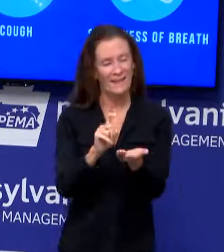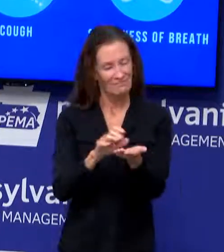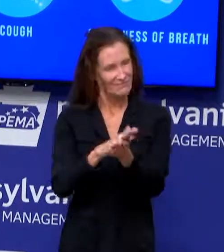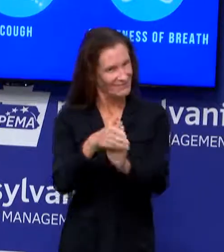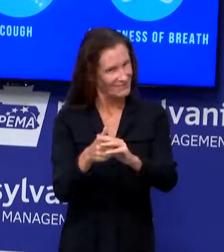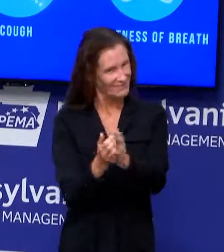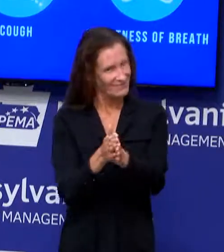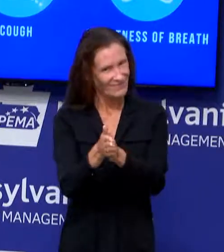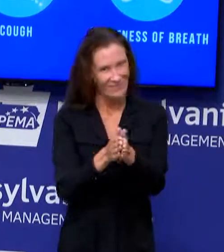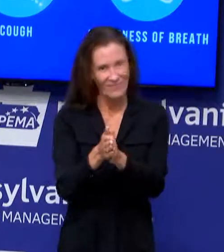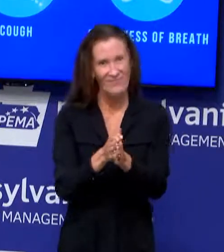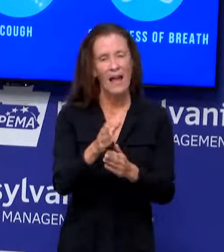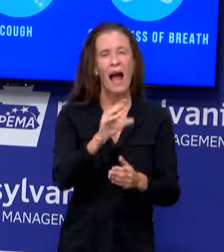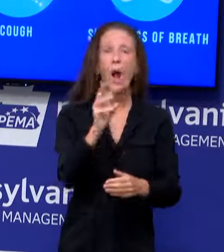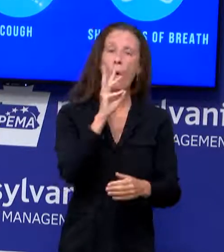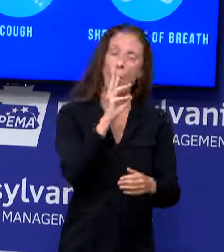frequently.